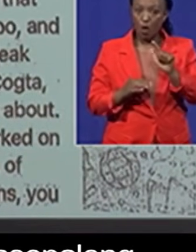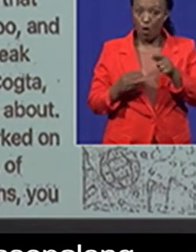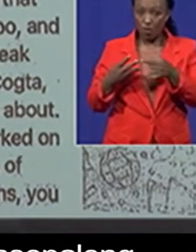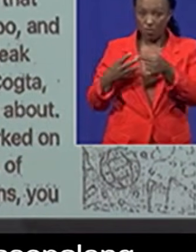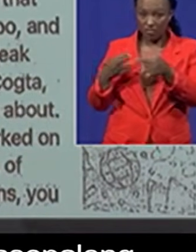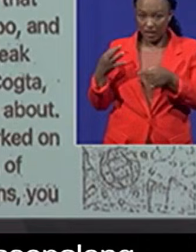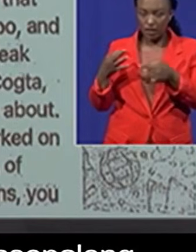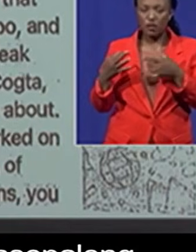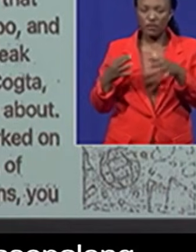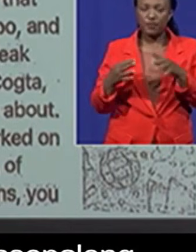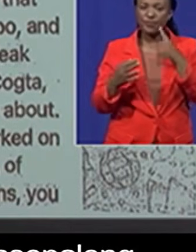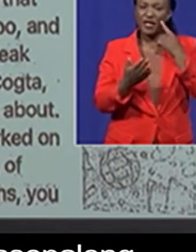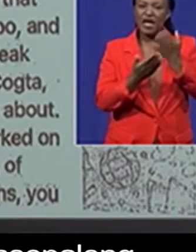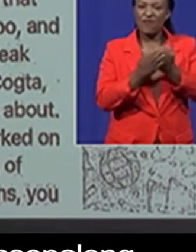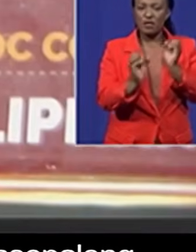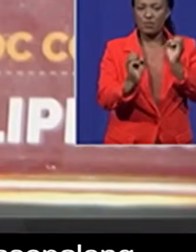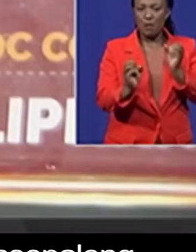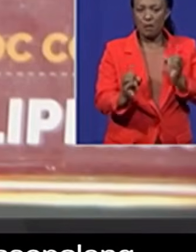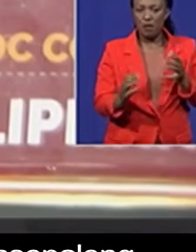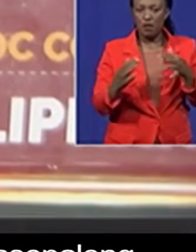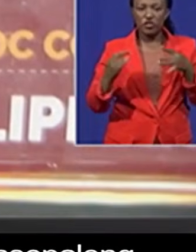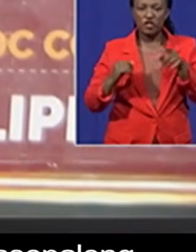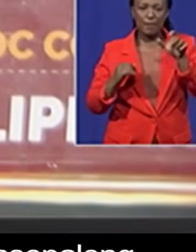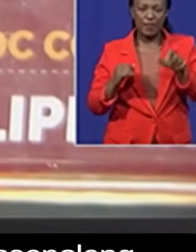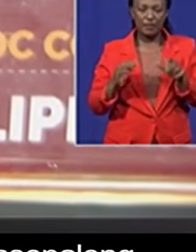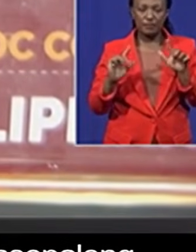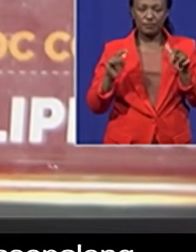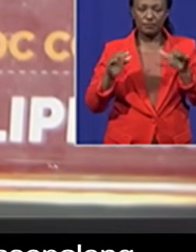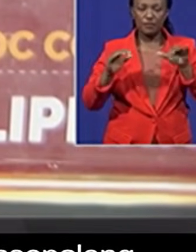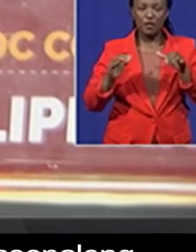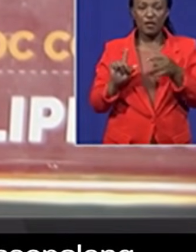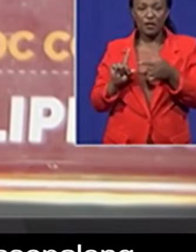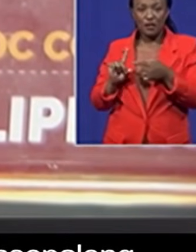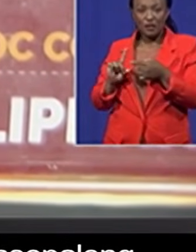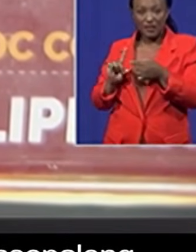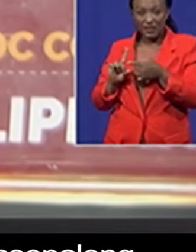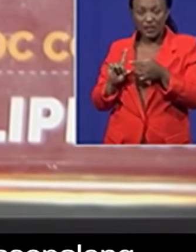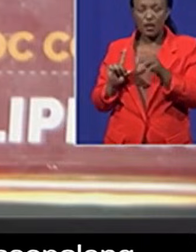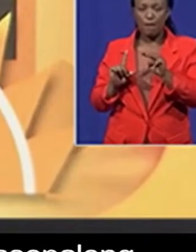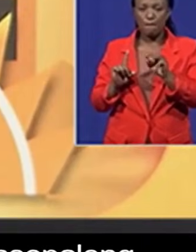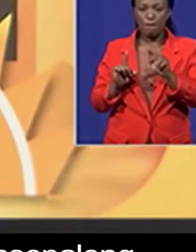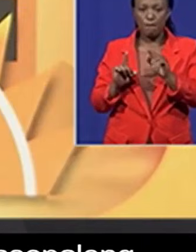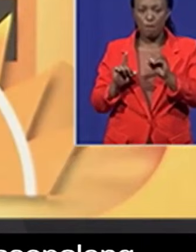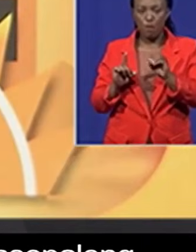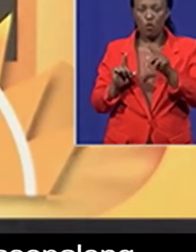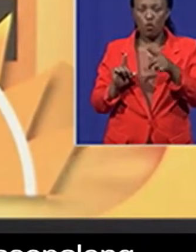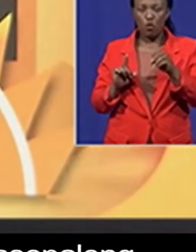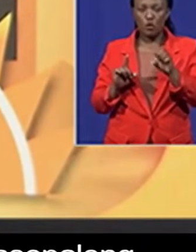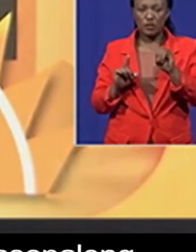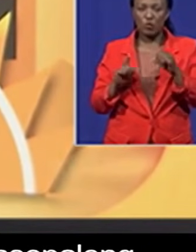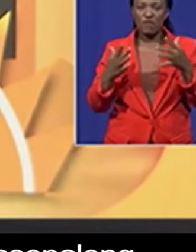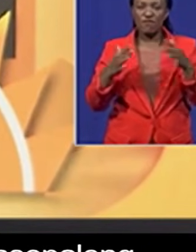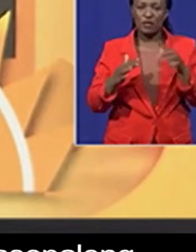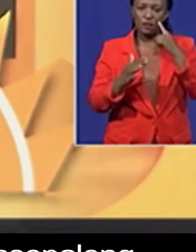komiting. Go ya ka modulasetilo wa komiti, Mokgotsi o tla konosetsa bopaki jwa gagwe mo legatong la boraro la dithetso mo kgweding e